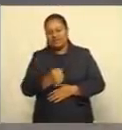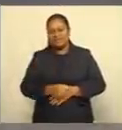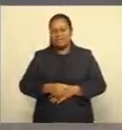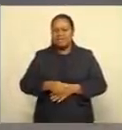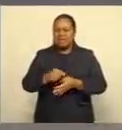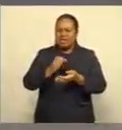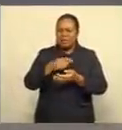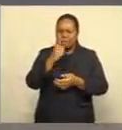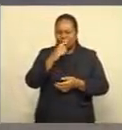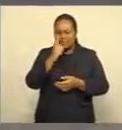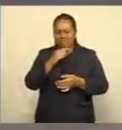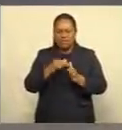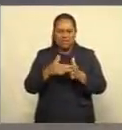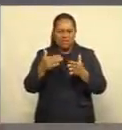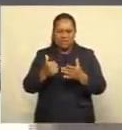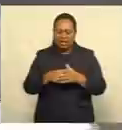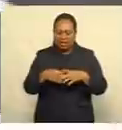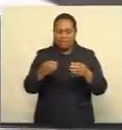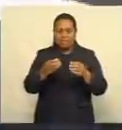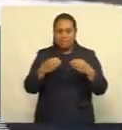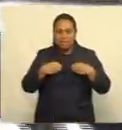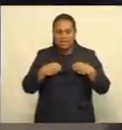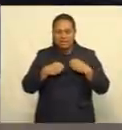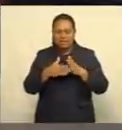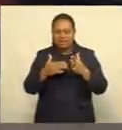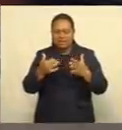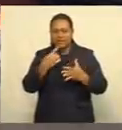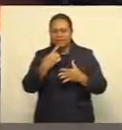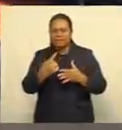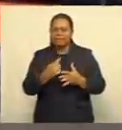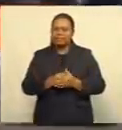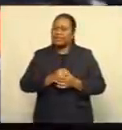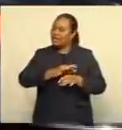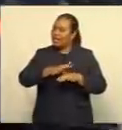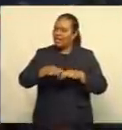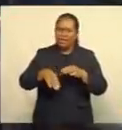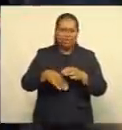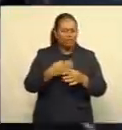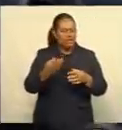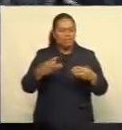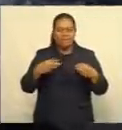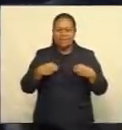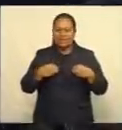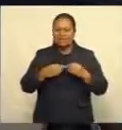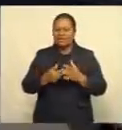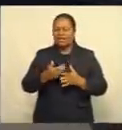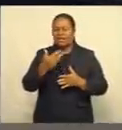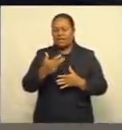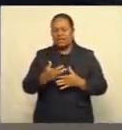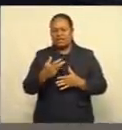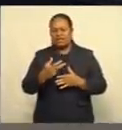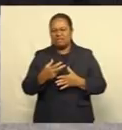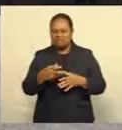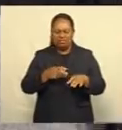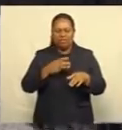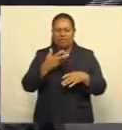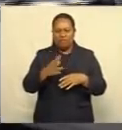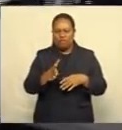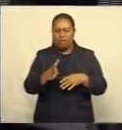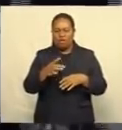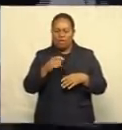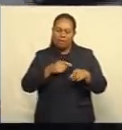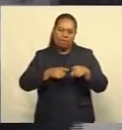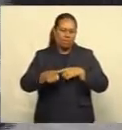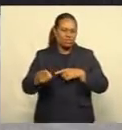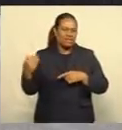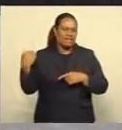million or more annually. 94% or in every 20 businesses, 19 were adversely affected by COVID-19.